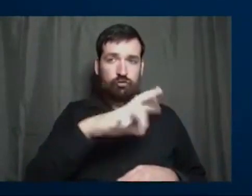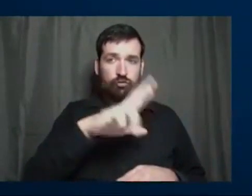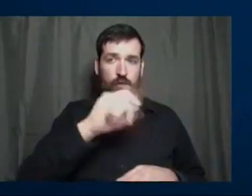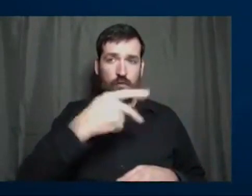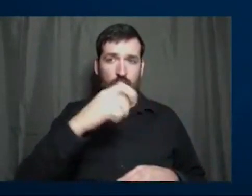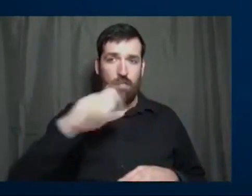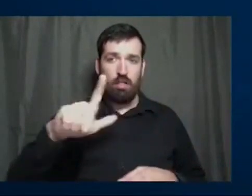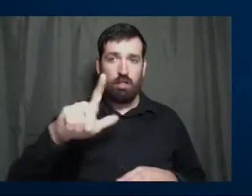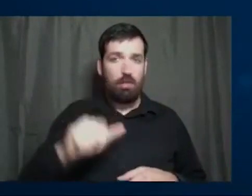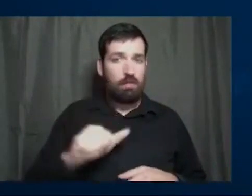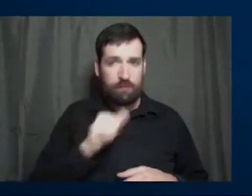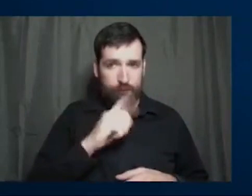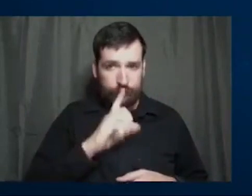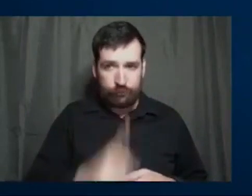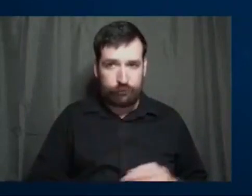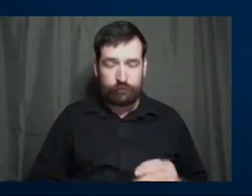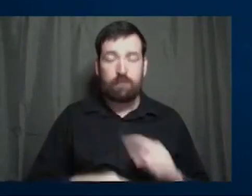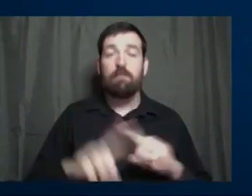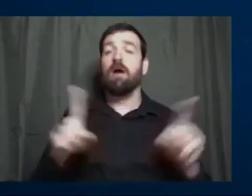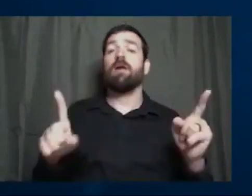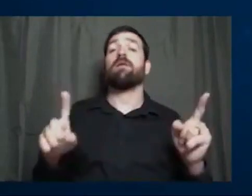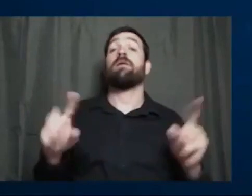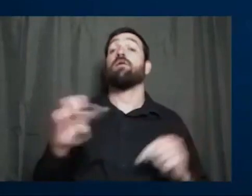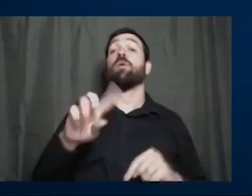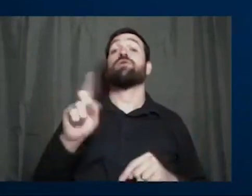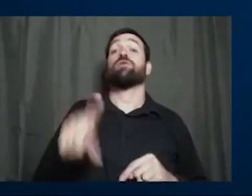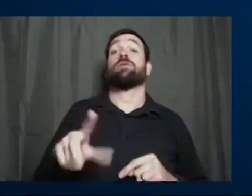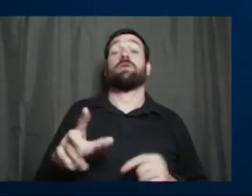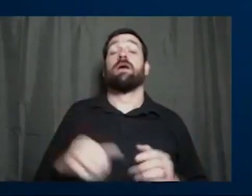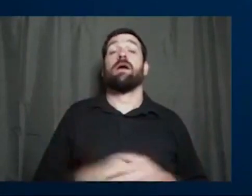sure. But the question is from